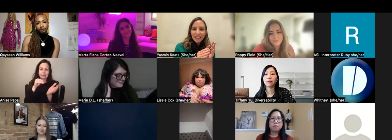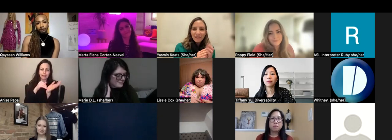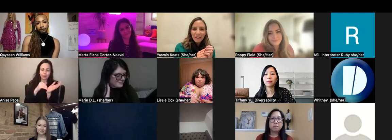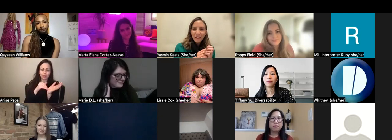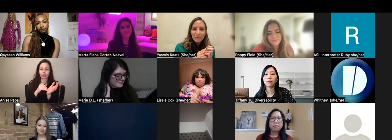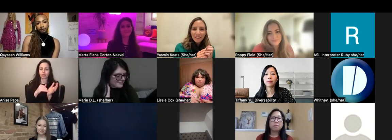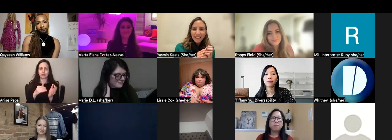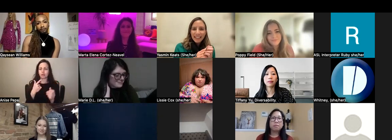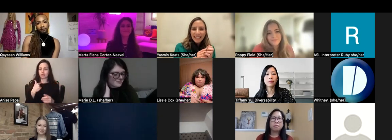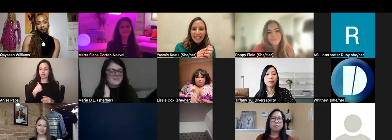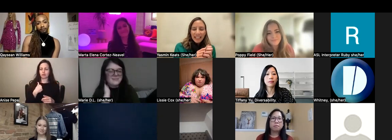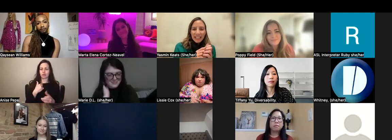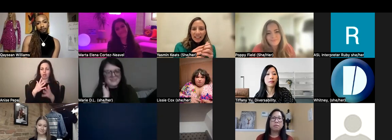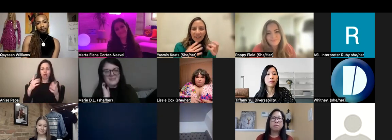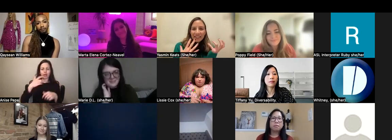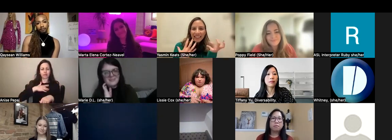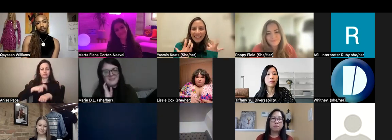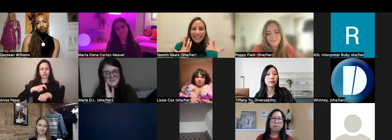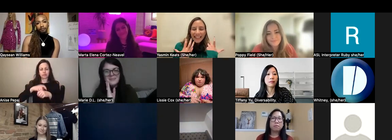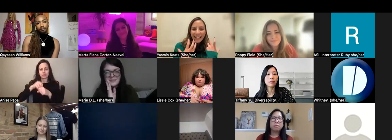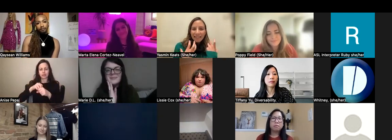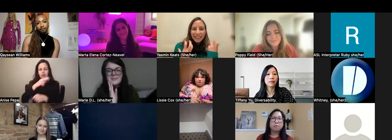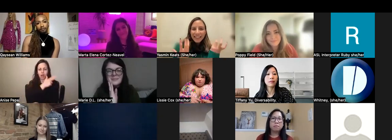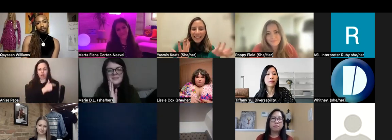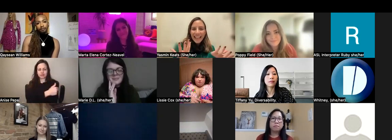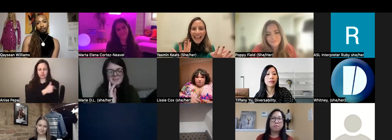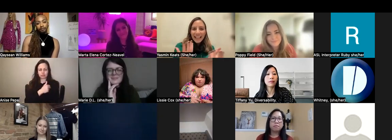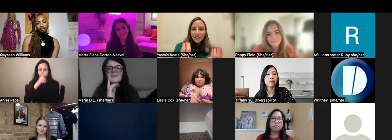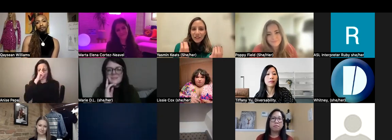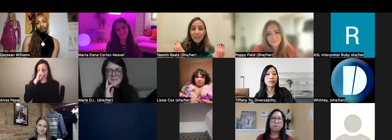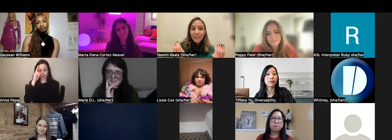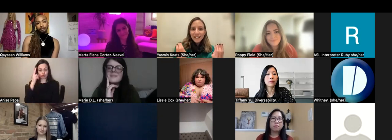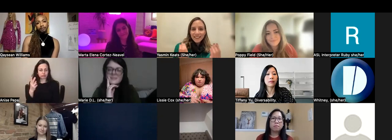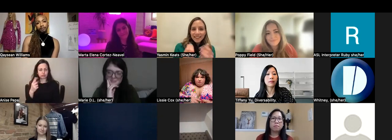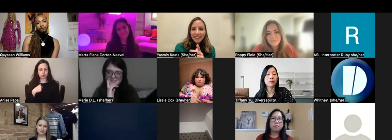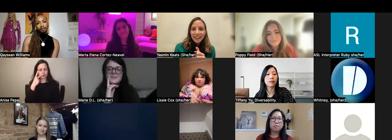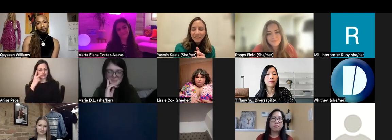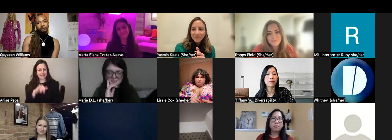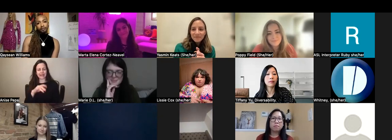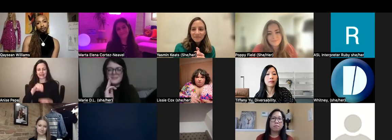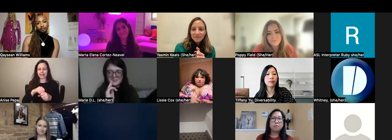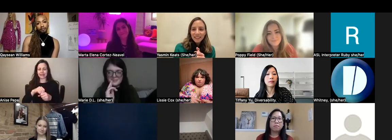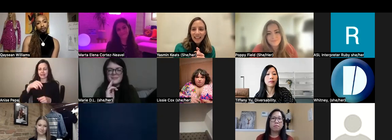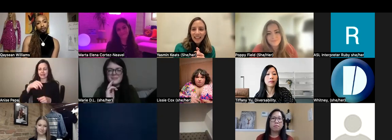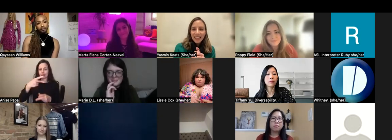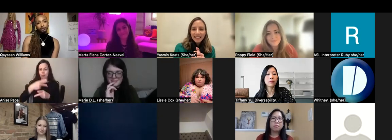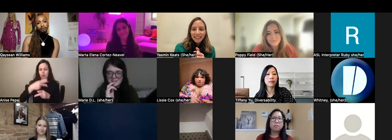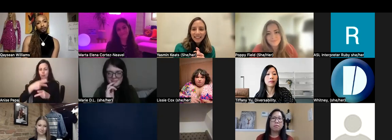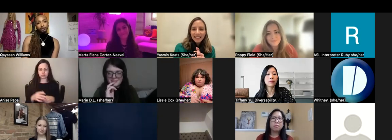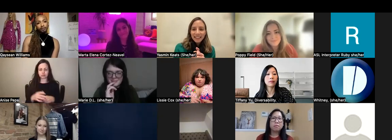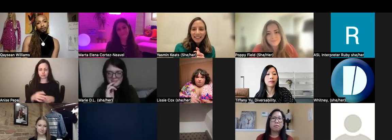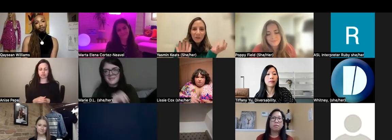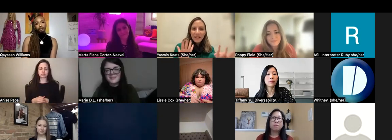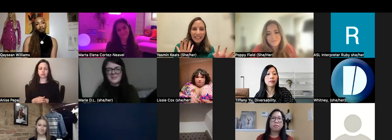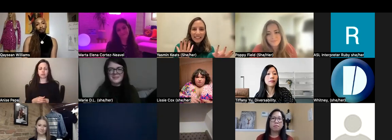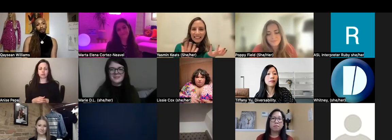of her life in hospital, you know, you can see it in everything there, just the products. And